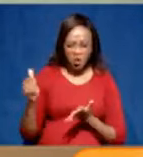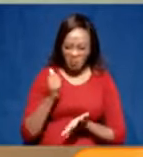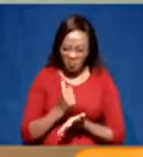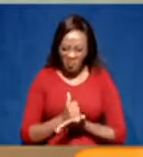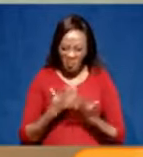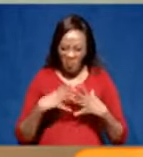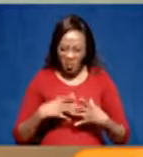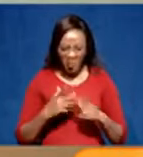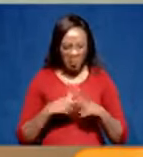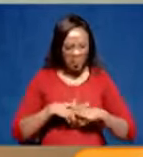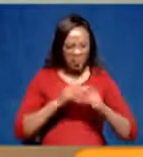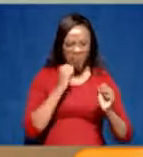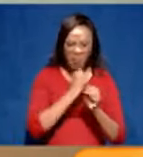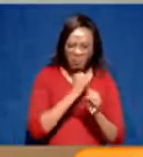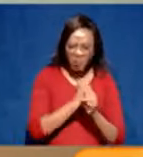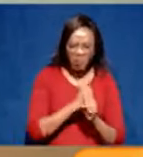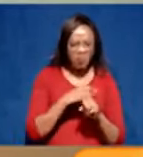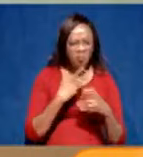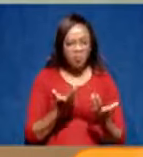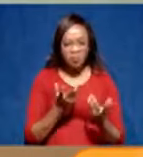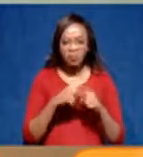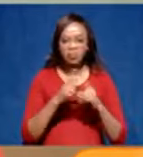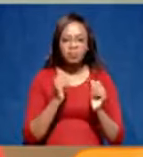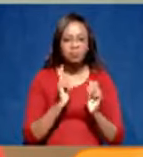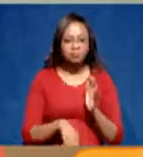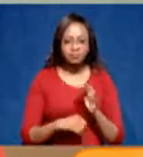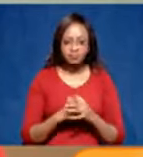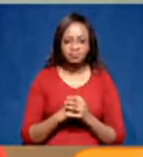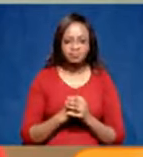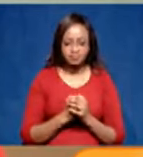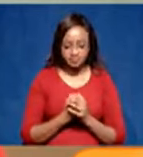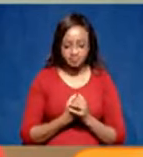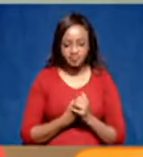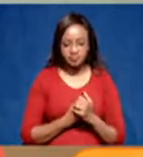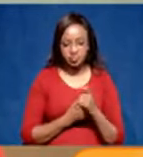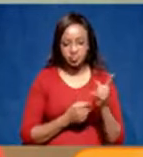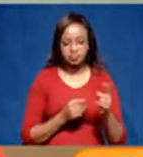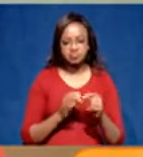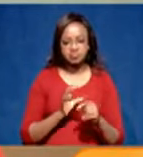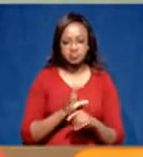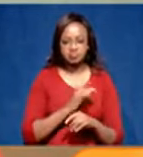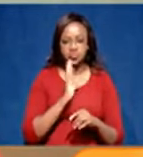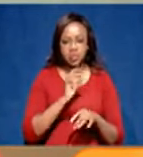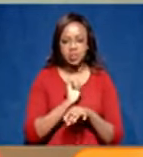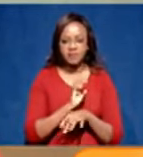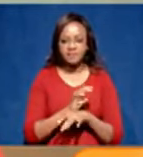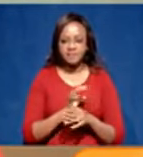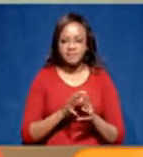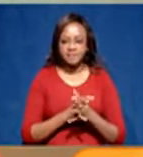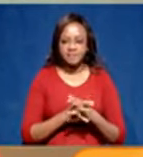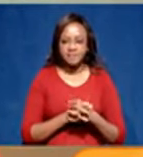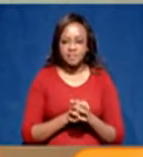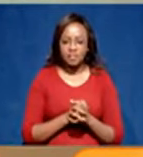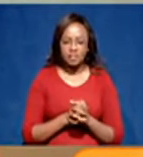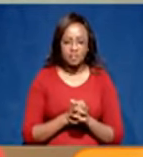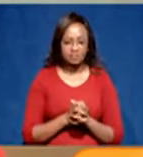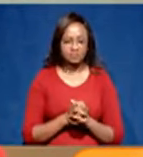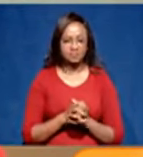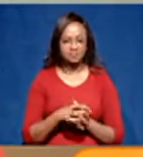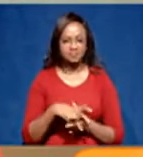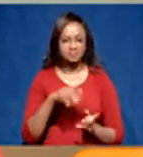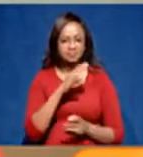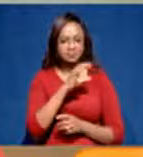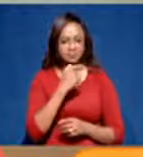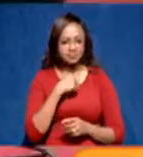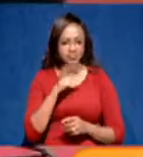with operations or what do they begin with? That will wait to be advised by the transitional committee. On systems, Waziri, I've just heard you say we've been